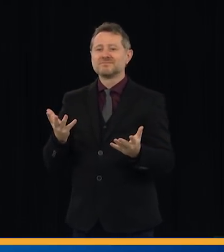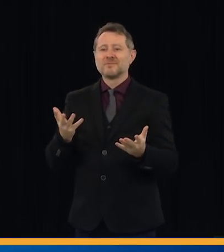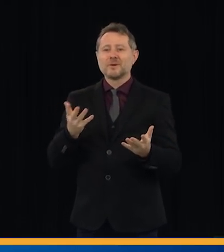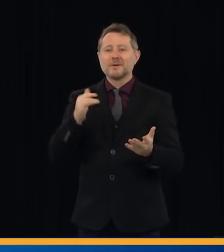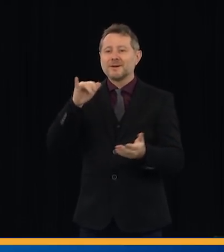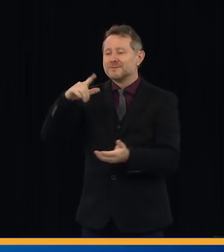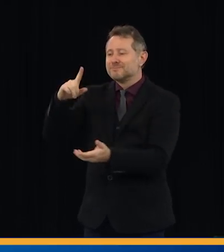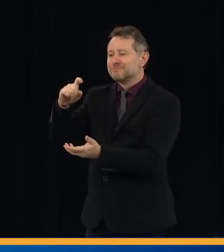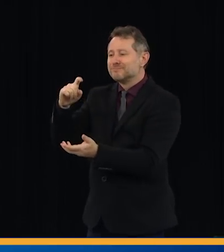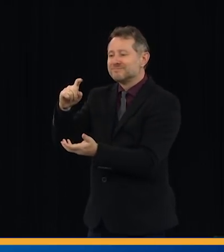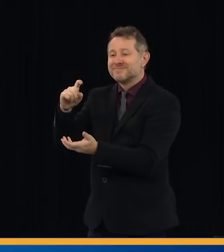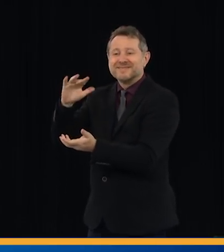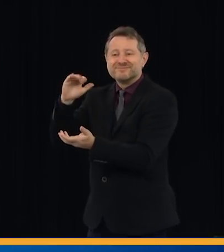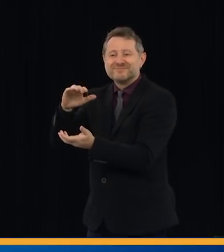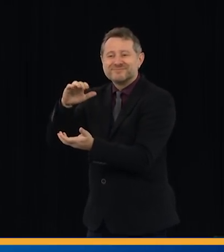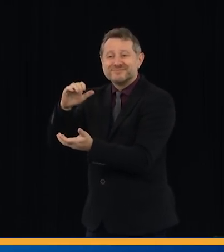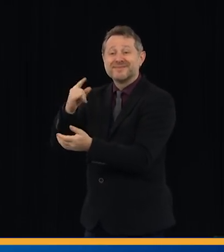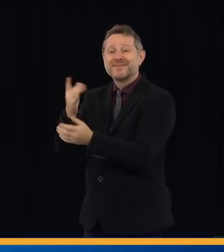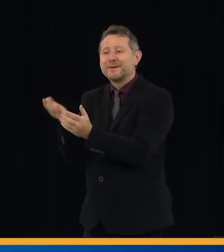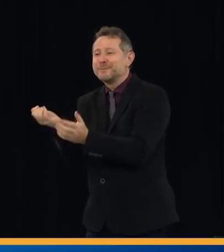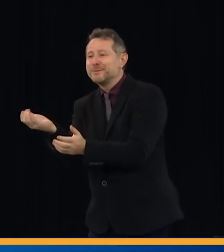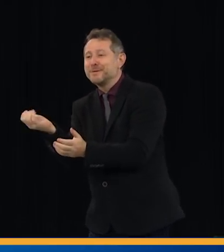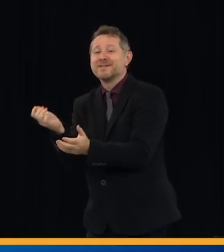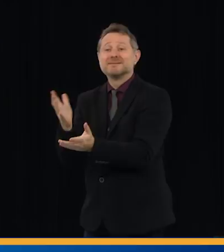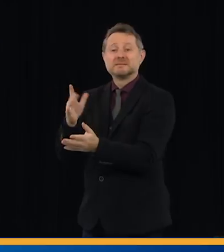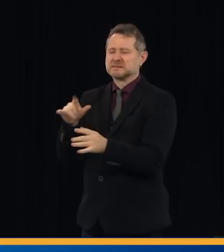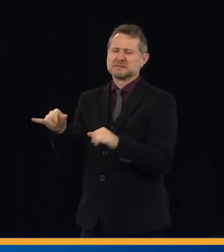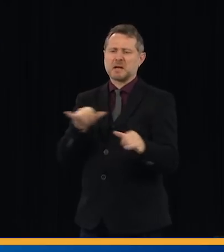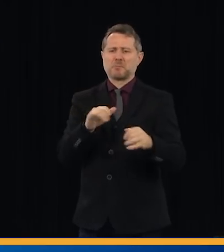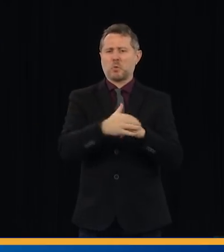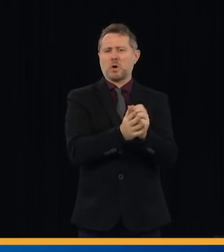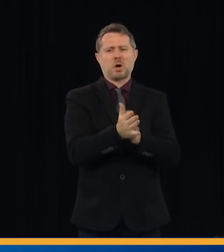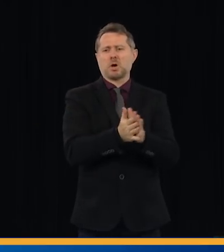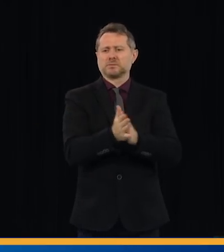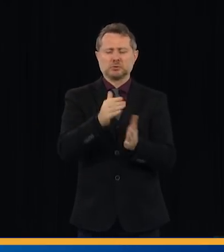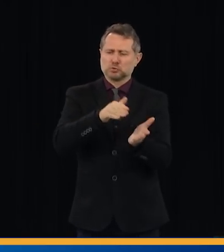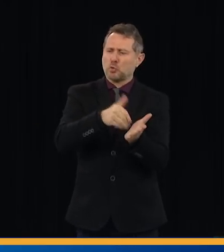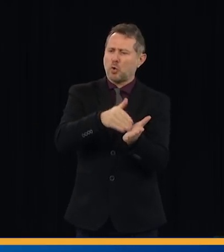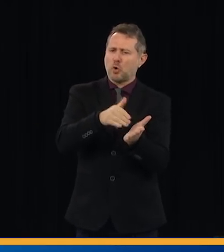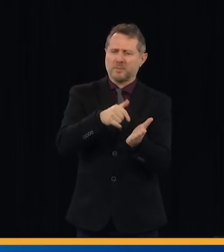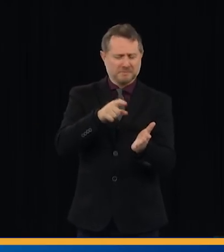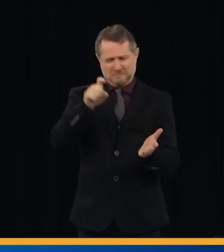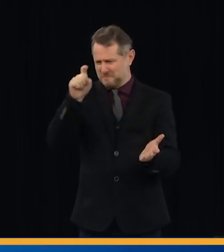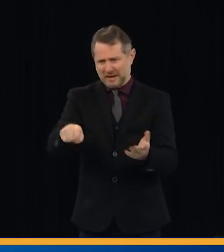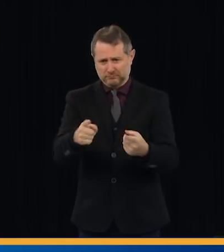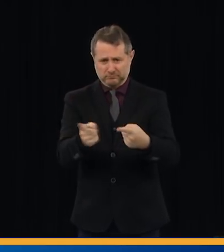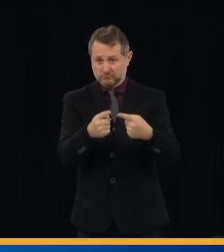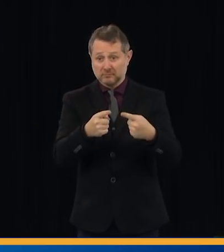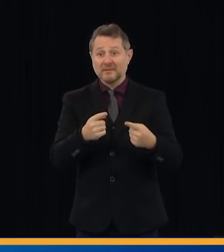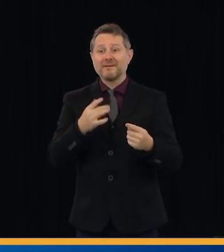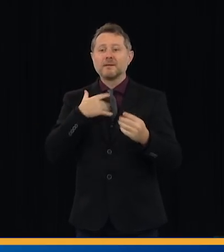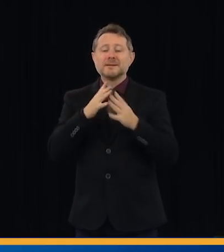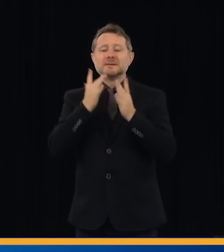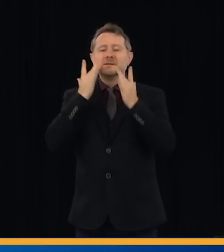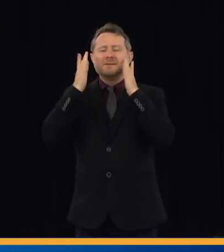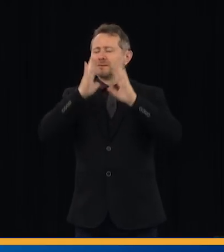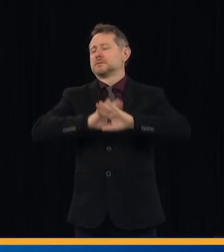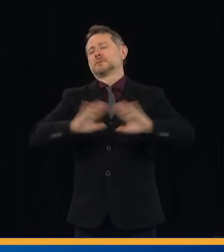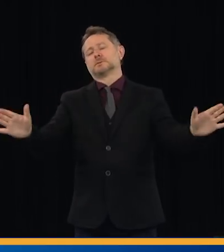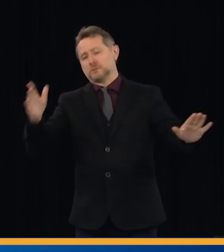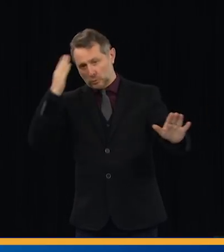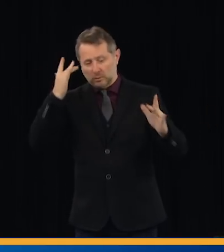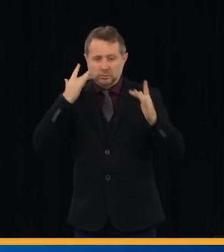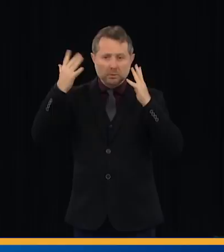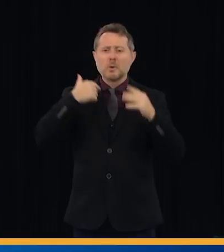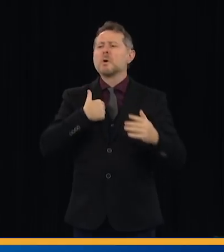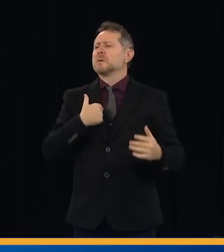sanitizer. So wash your hands. Don't touch your face. I'm a big face toucher for some reason. My own face.